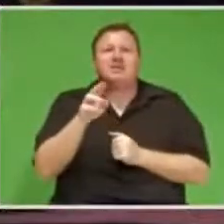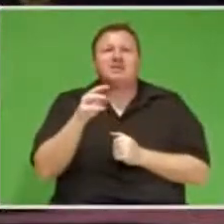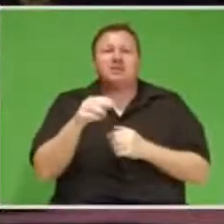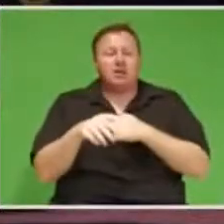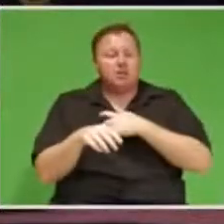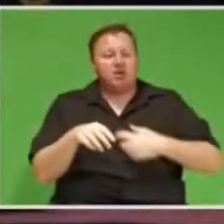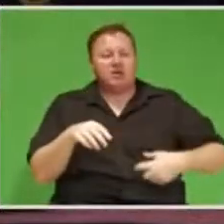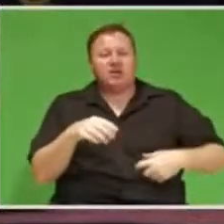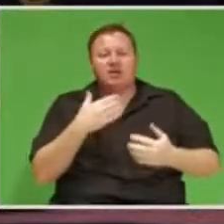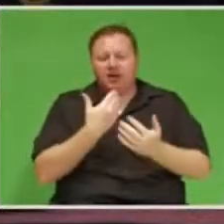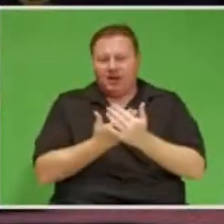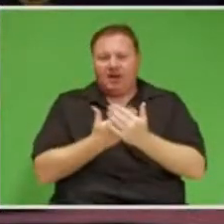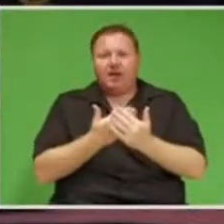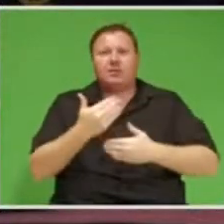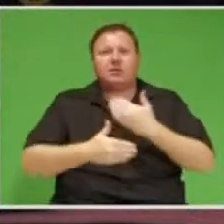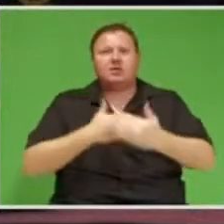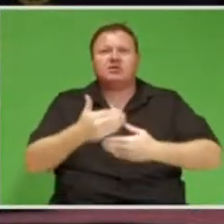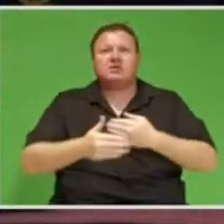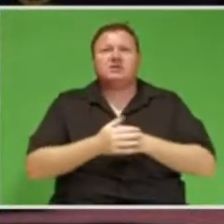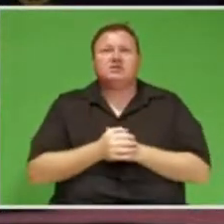may proceed.